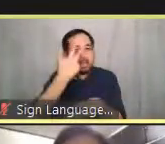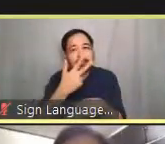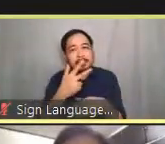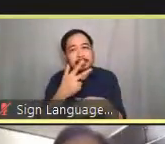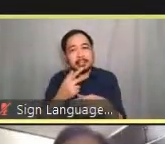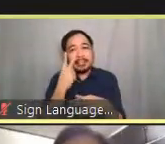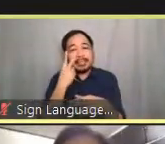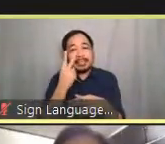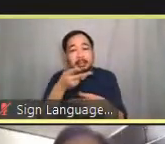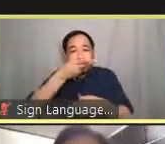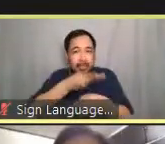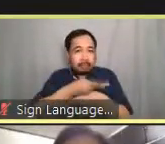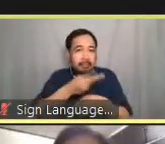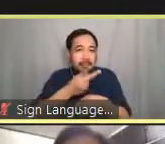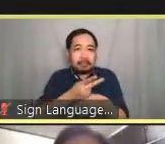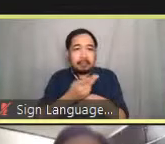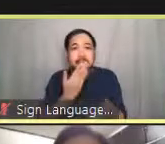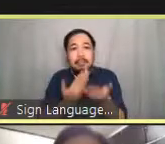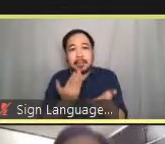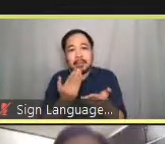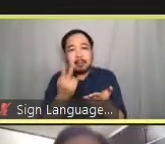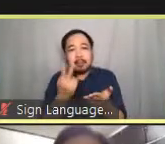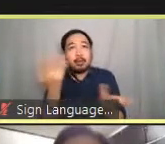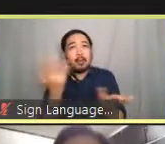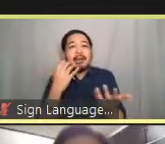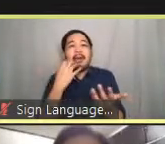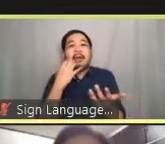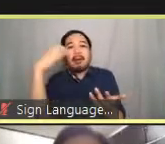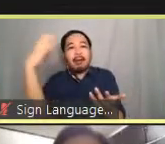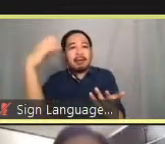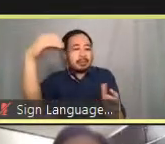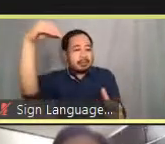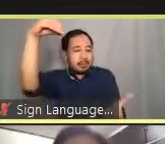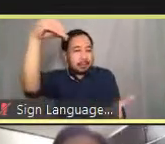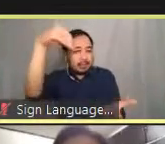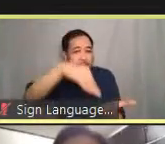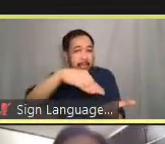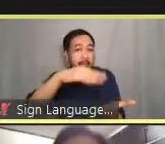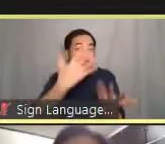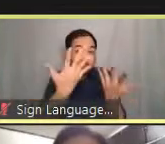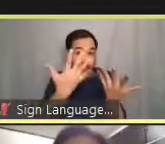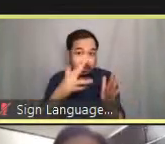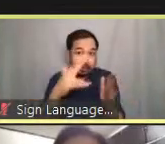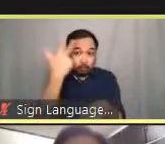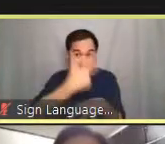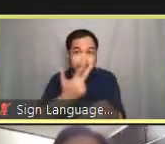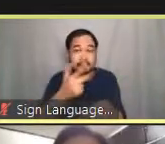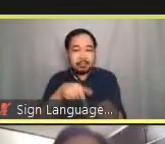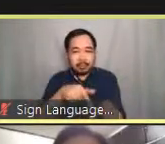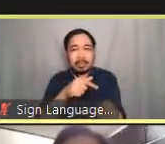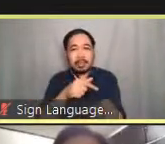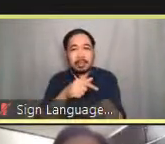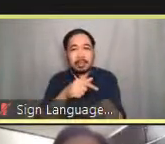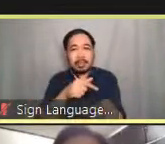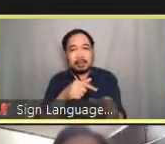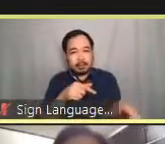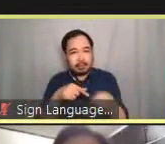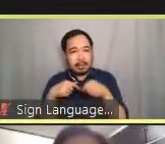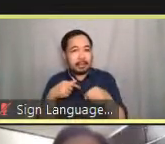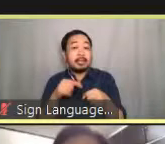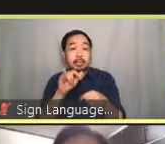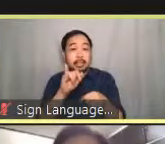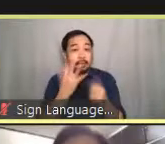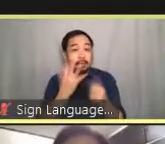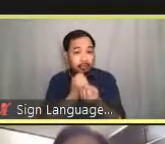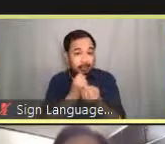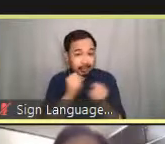you want to keep it doon sa may direct sunlight, and then it after 3 days. And also, if you want to be safe,